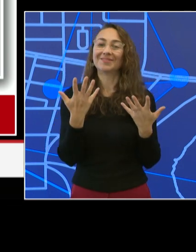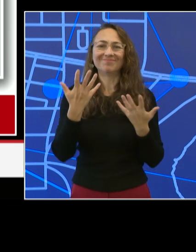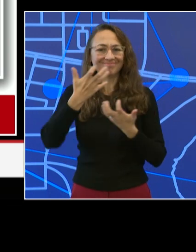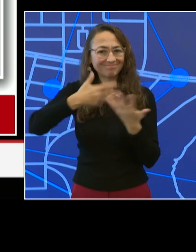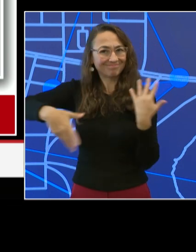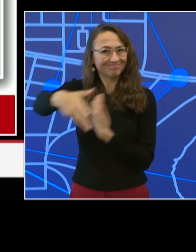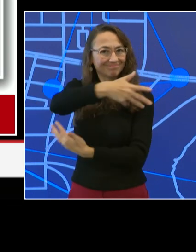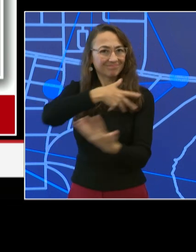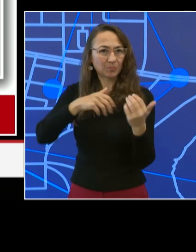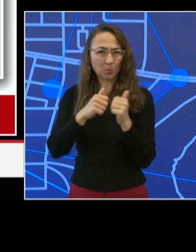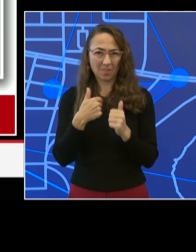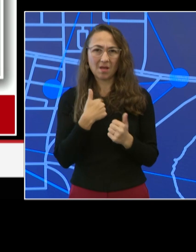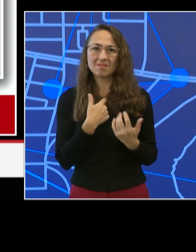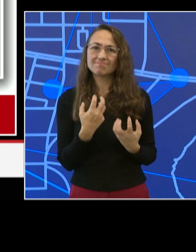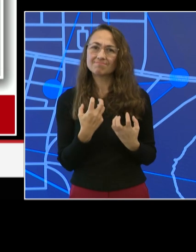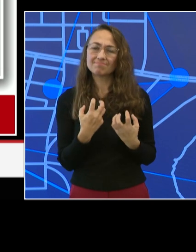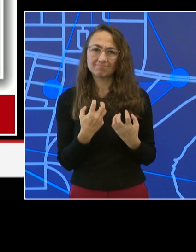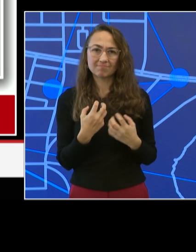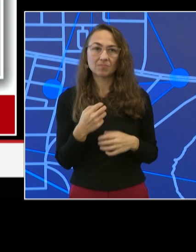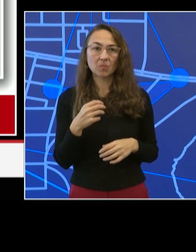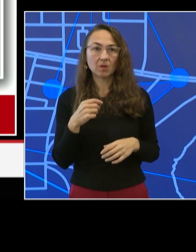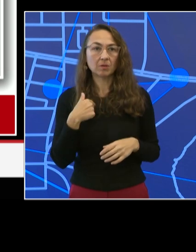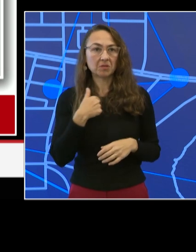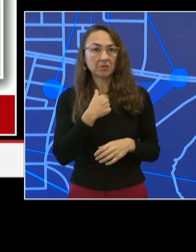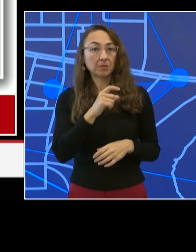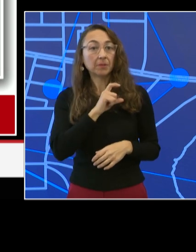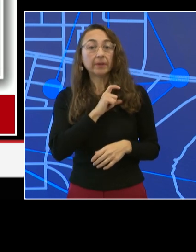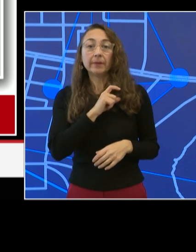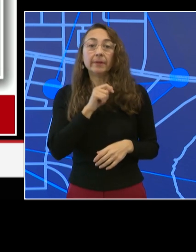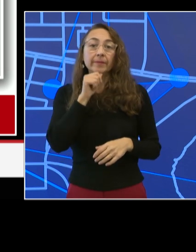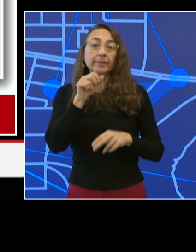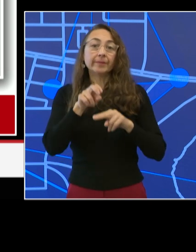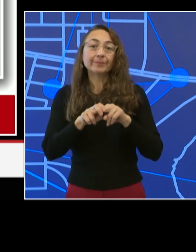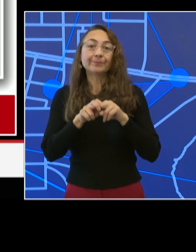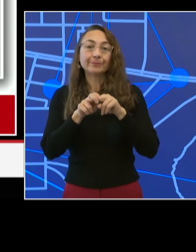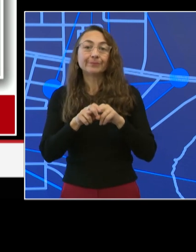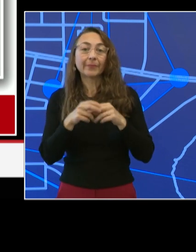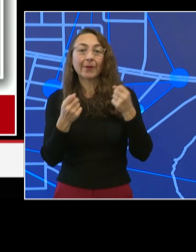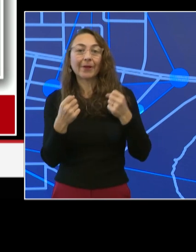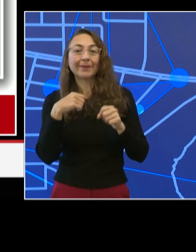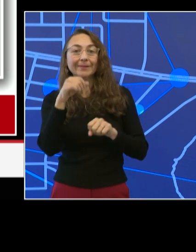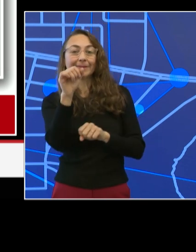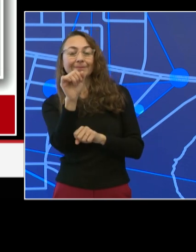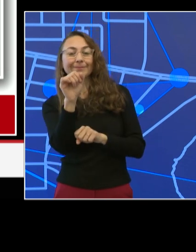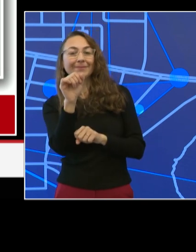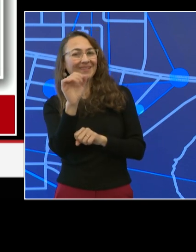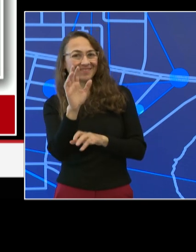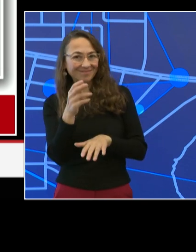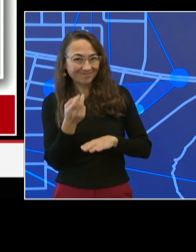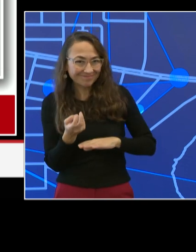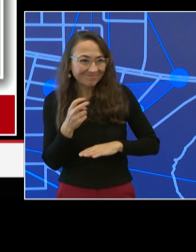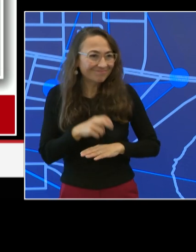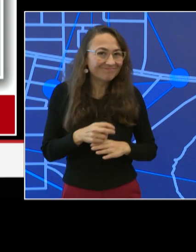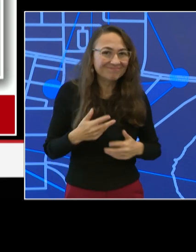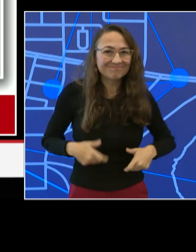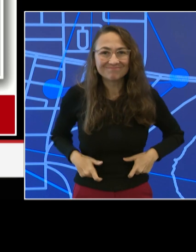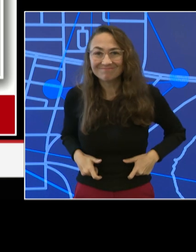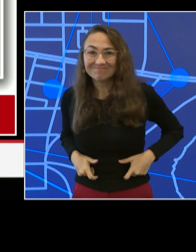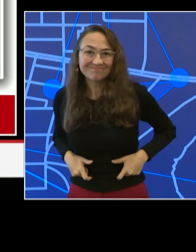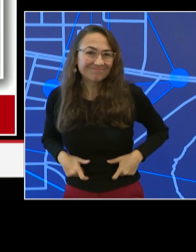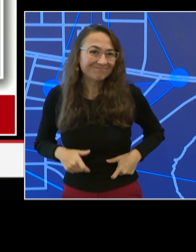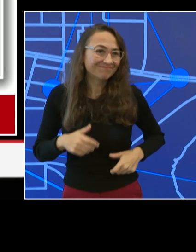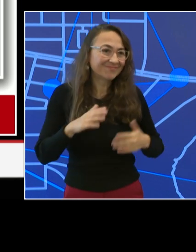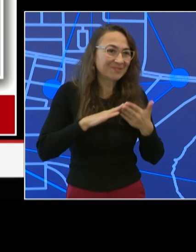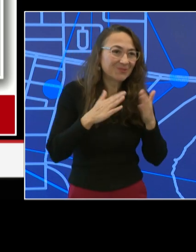officers, to be out of their cruisers, making sure that we are engaging with our community. As I observed the impact of how our